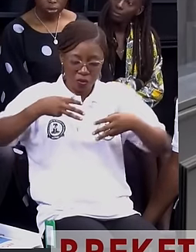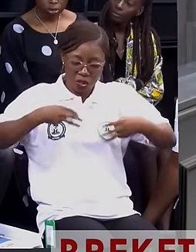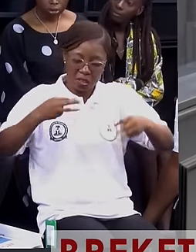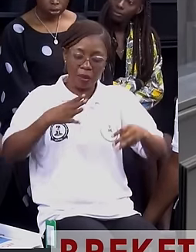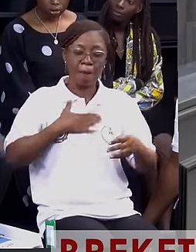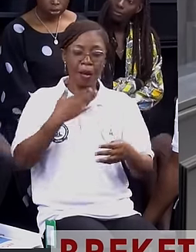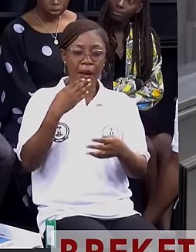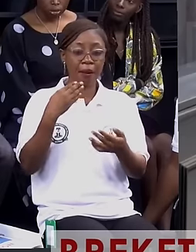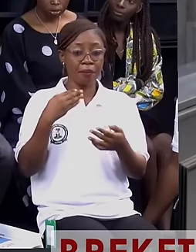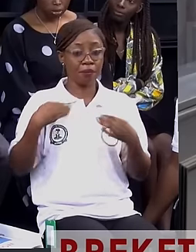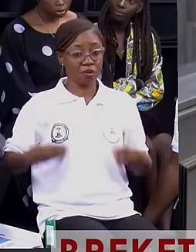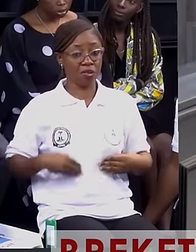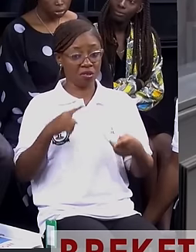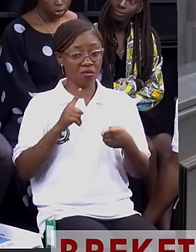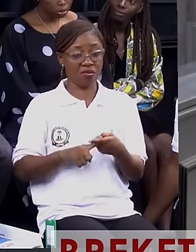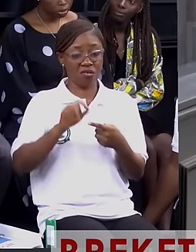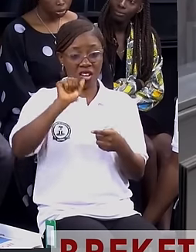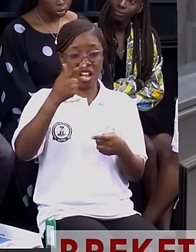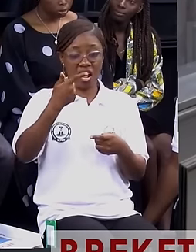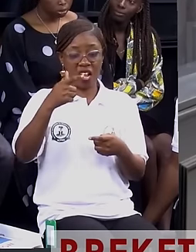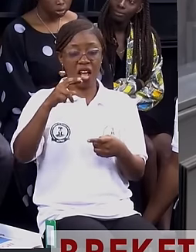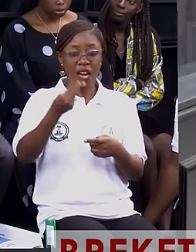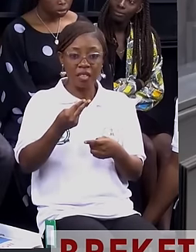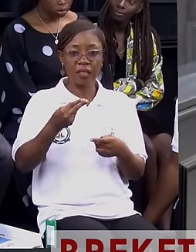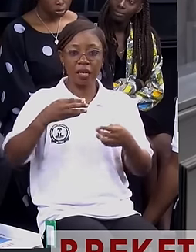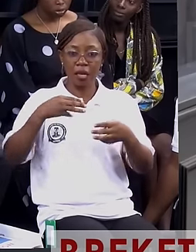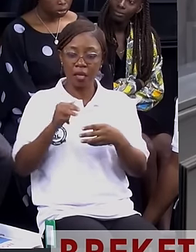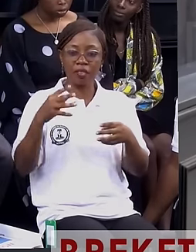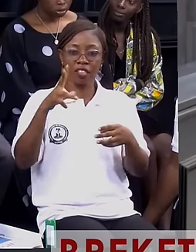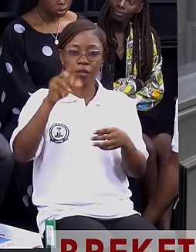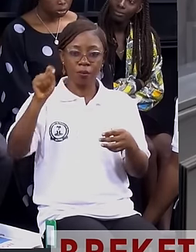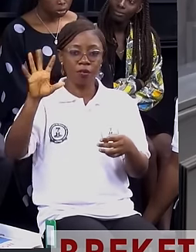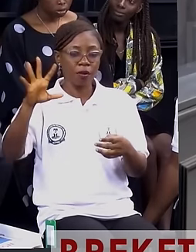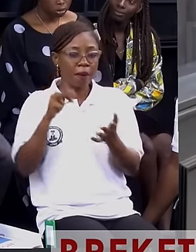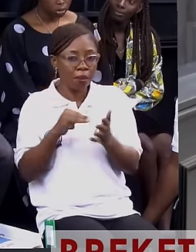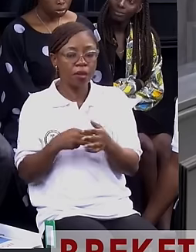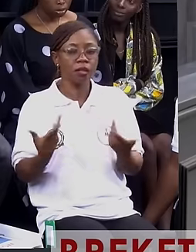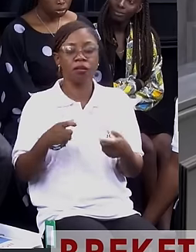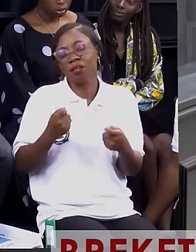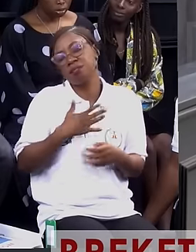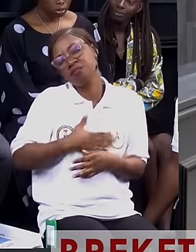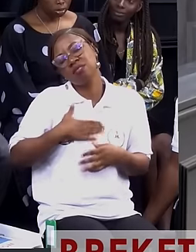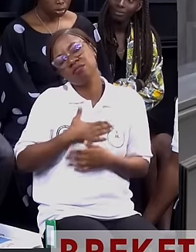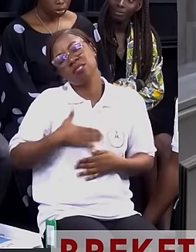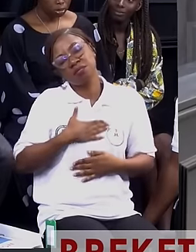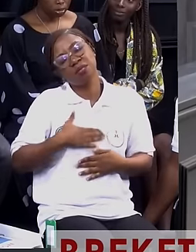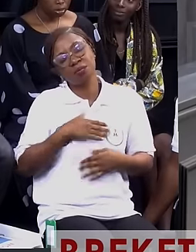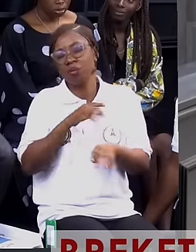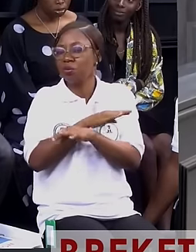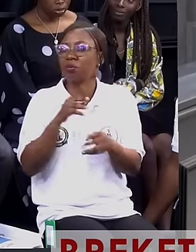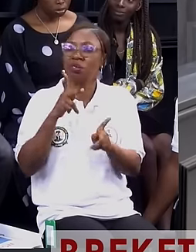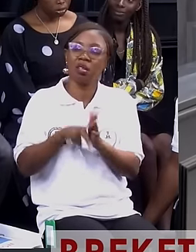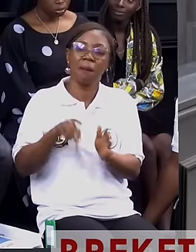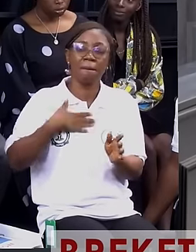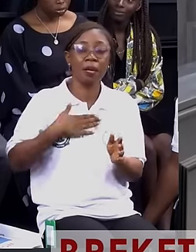get 3.5. They said they want to inject me. They draw my skin that they wanted to inject. I said, please don't kill me. My children will suffer. My